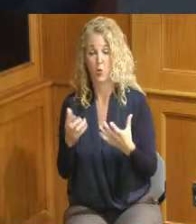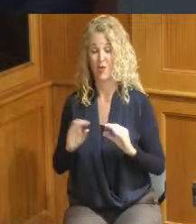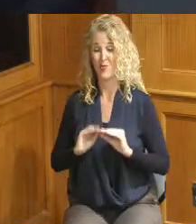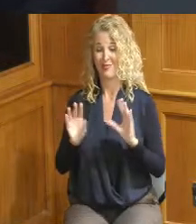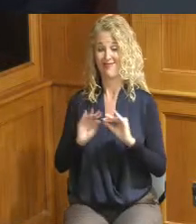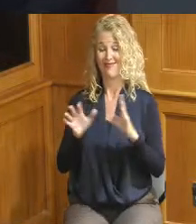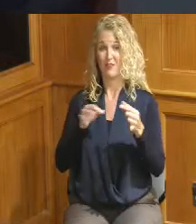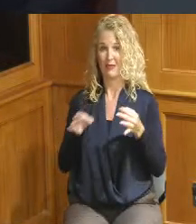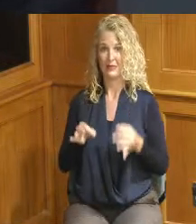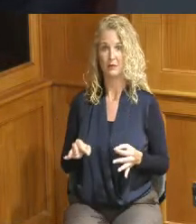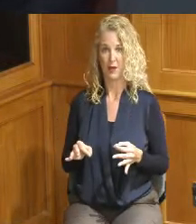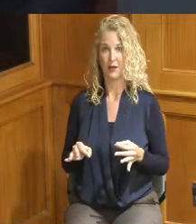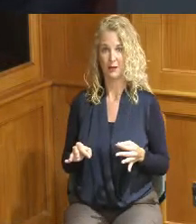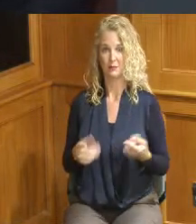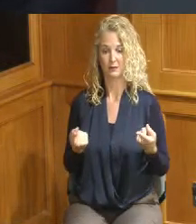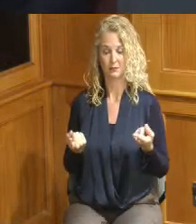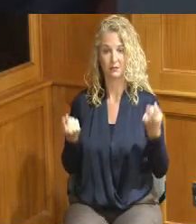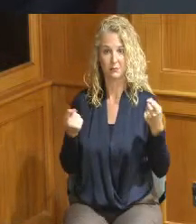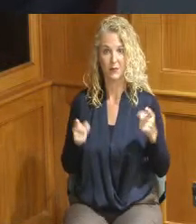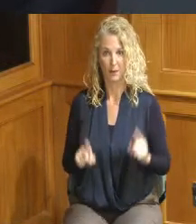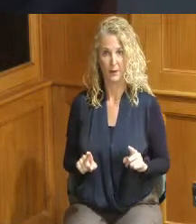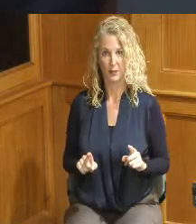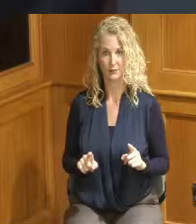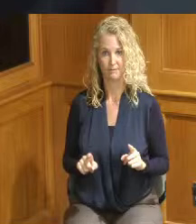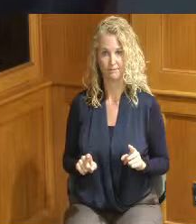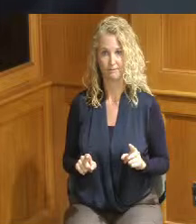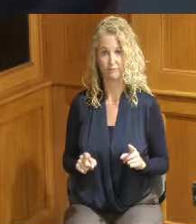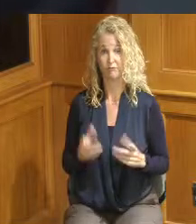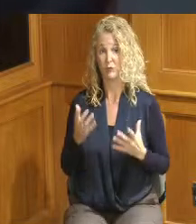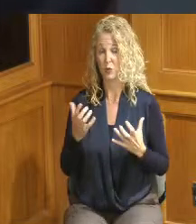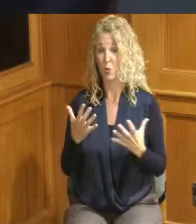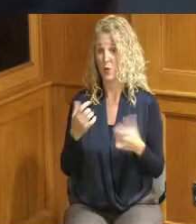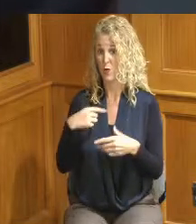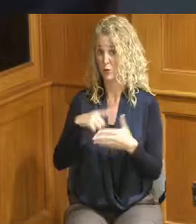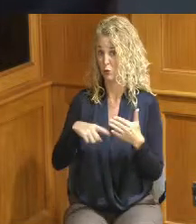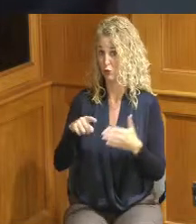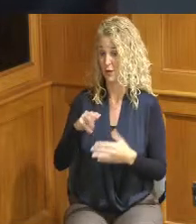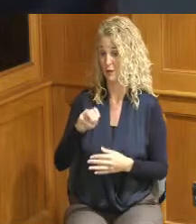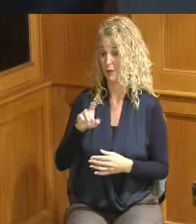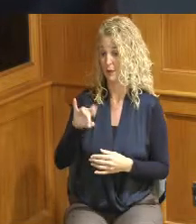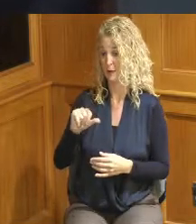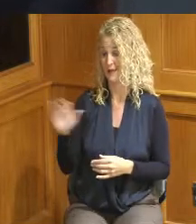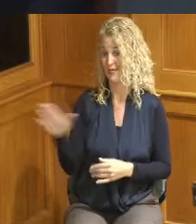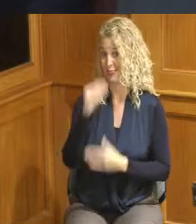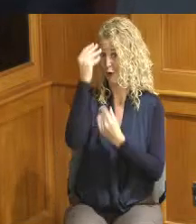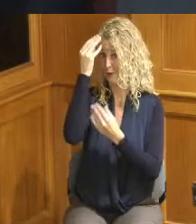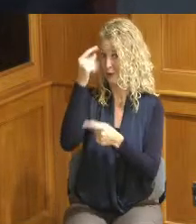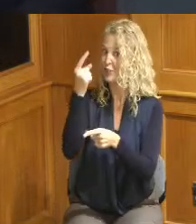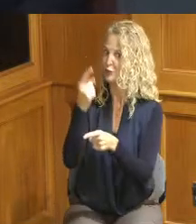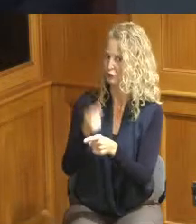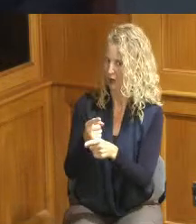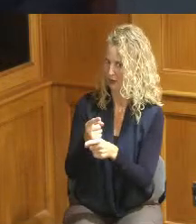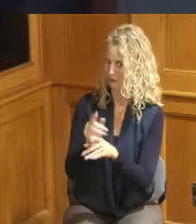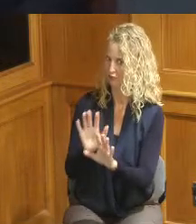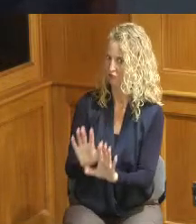clarify both their information that's correct and their information that may not be correct. And then, of course, we also dealt with residents called us